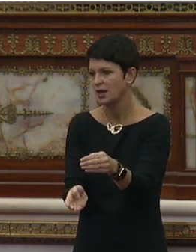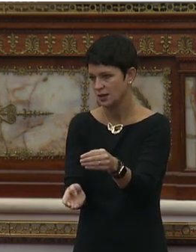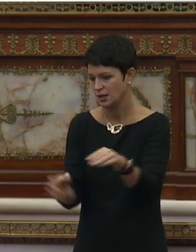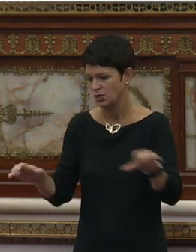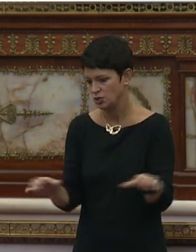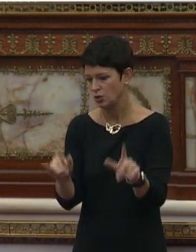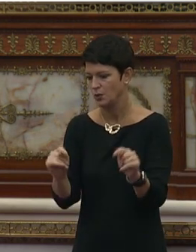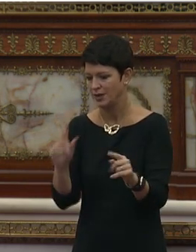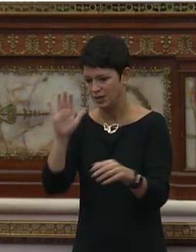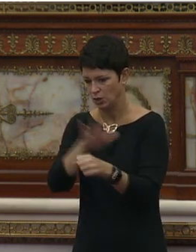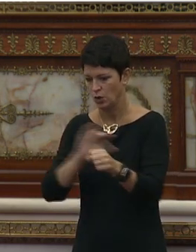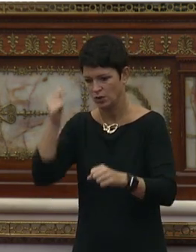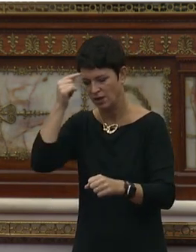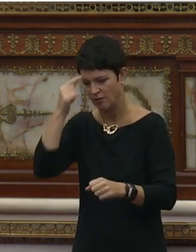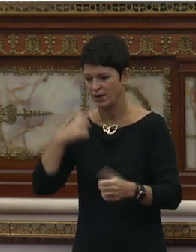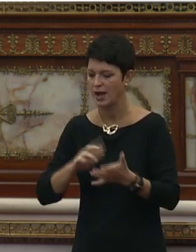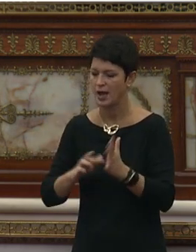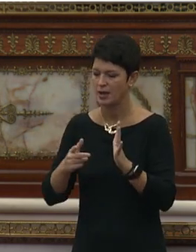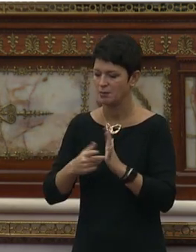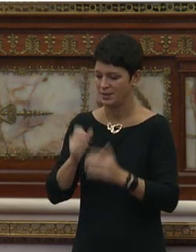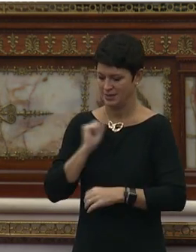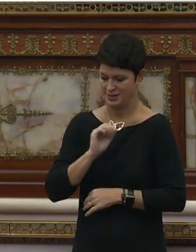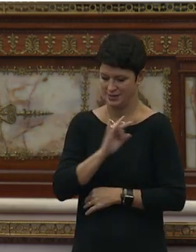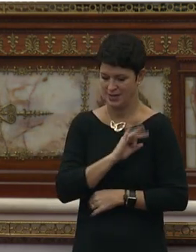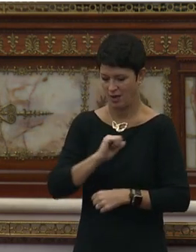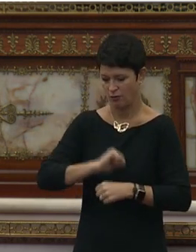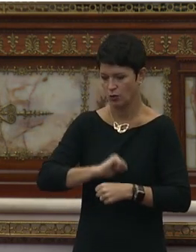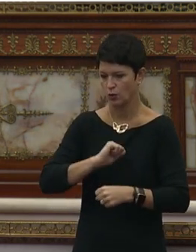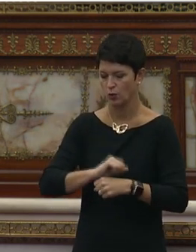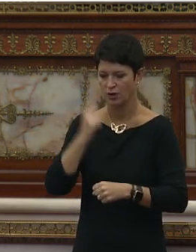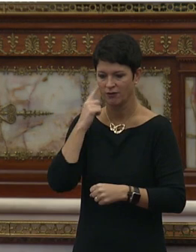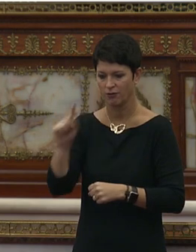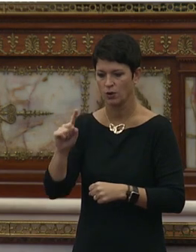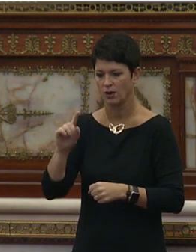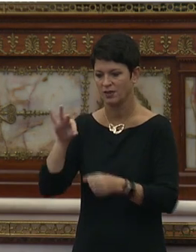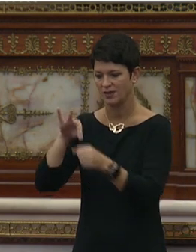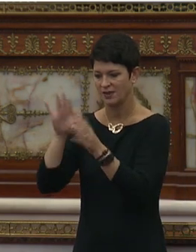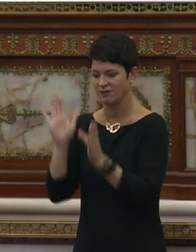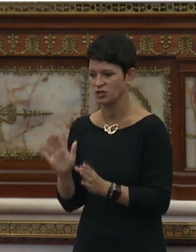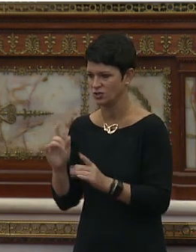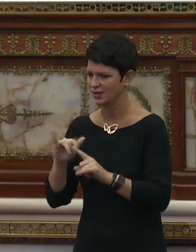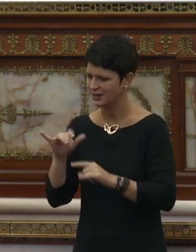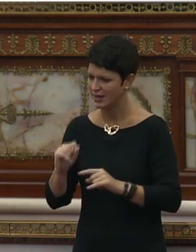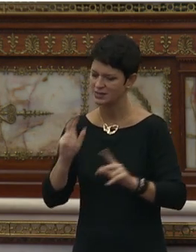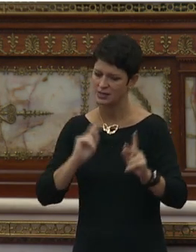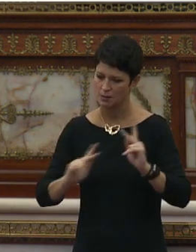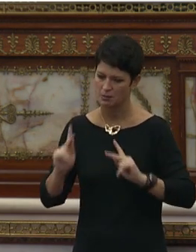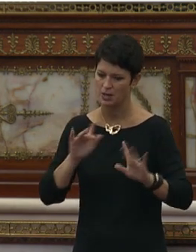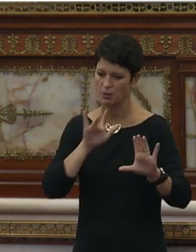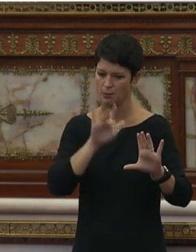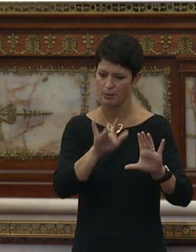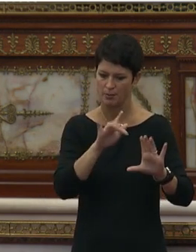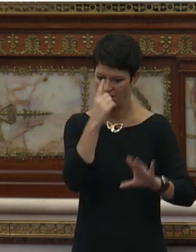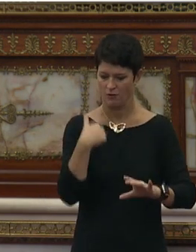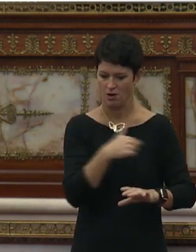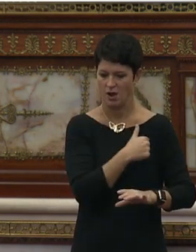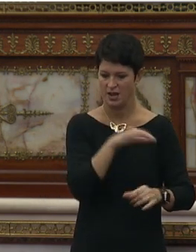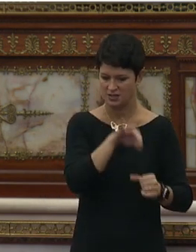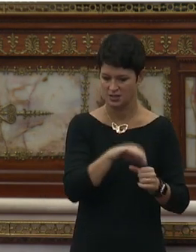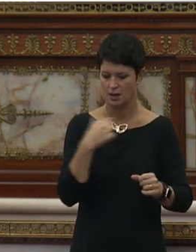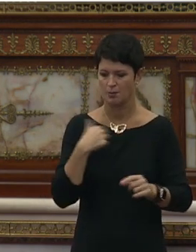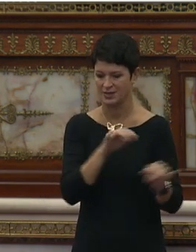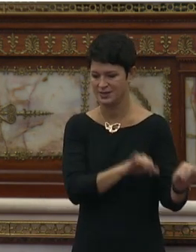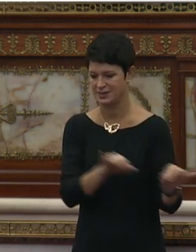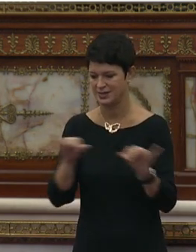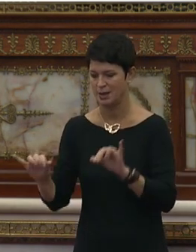in local government. I'm talking about the staff who worked for the elected officials. Yeah, people pushed the button for us, but I'm talking about just